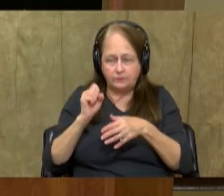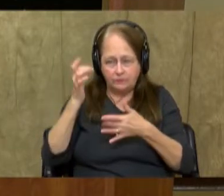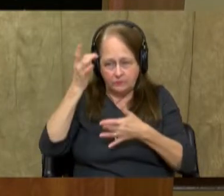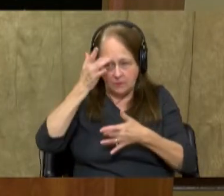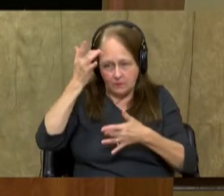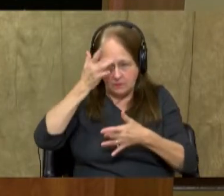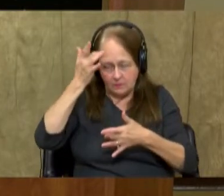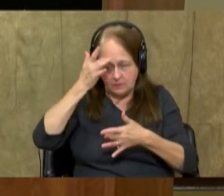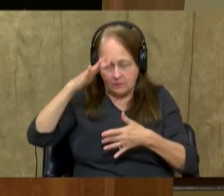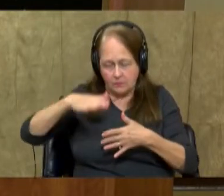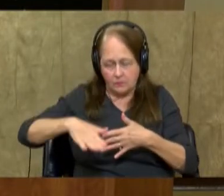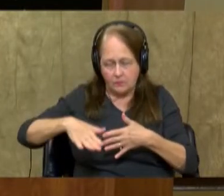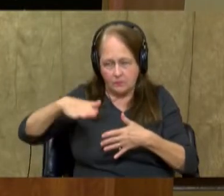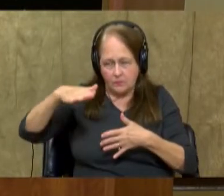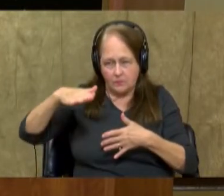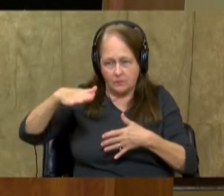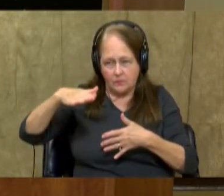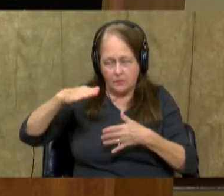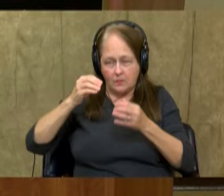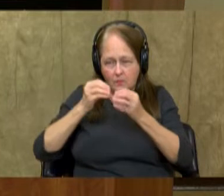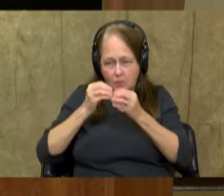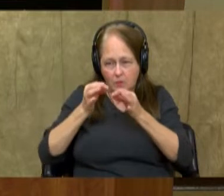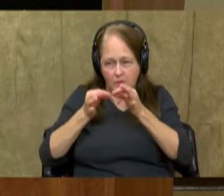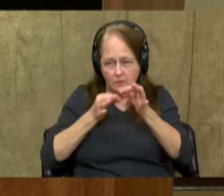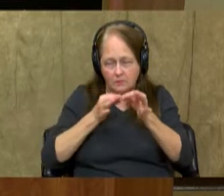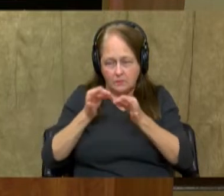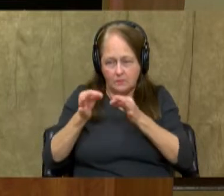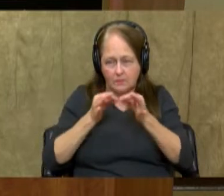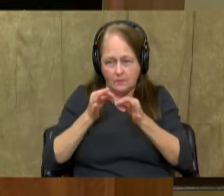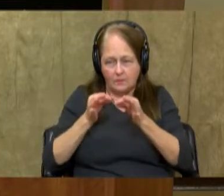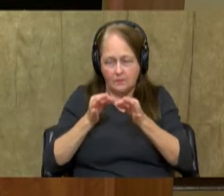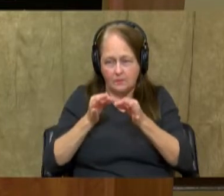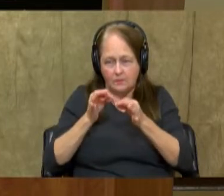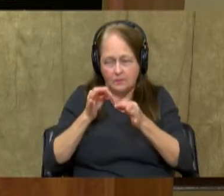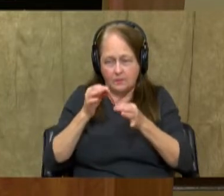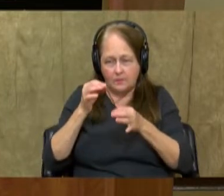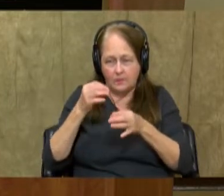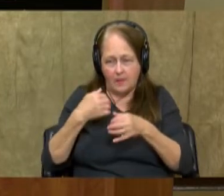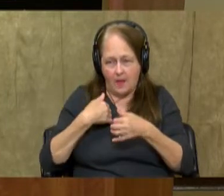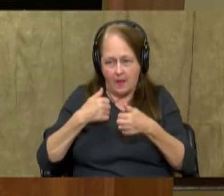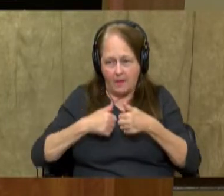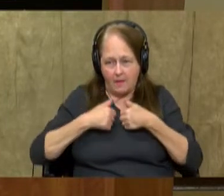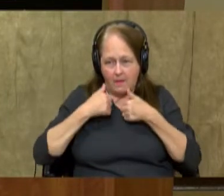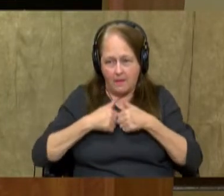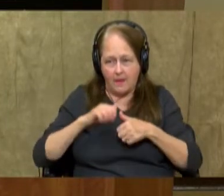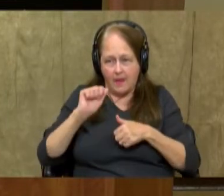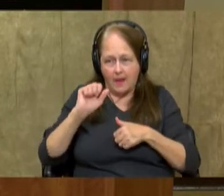sick as a child, and it goes into more detail that states again that he had asthma.